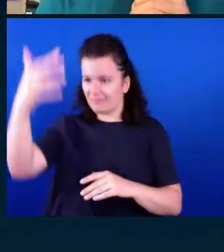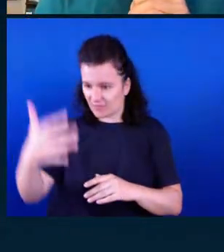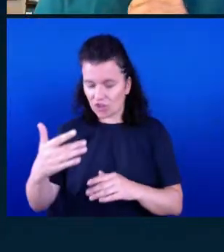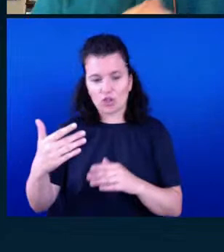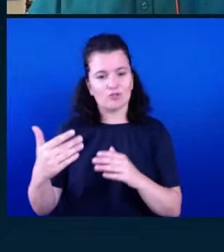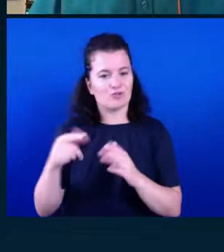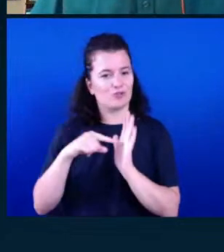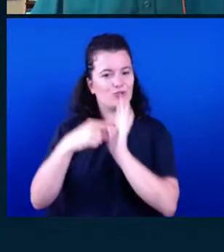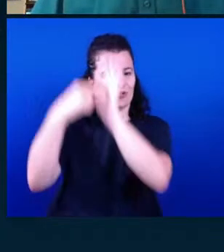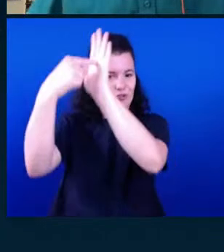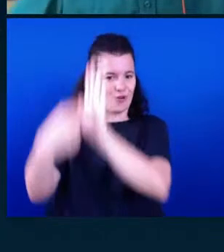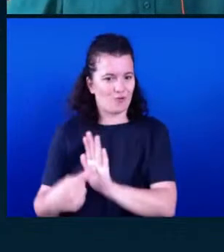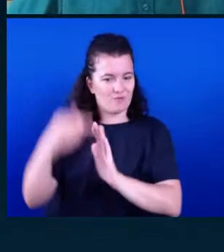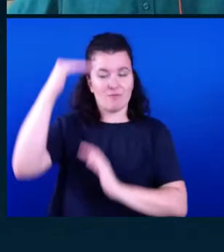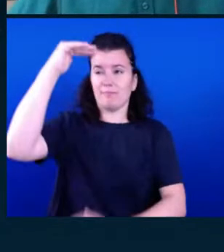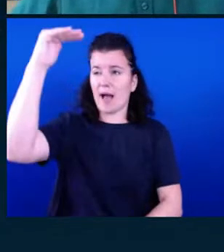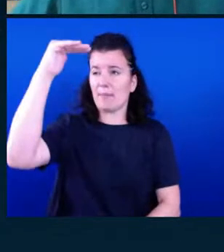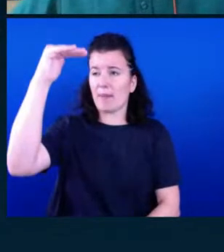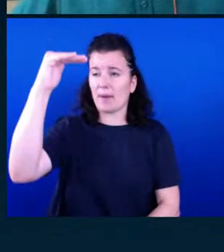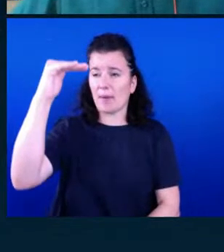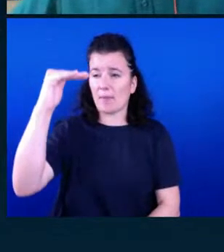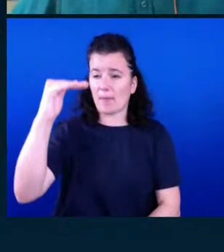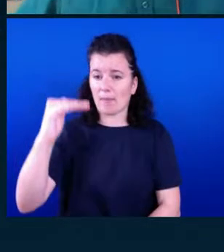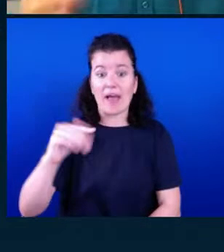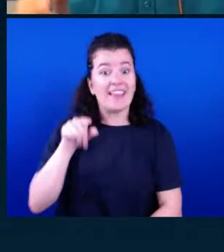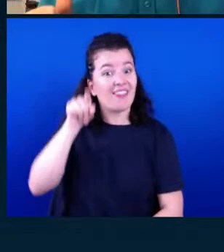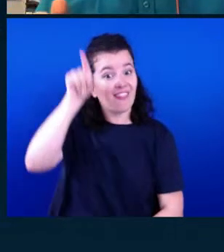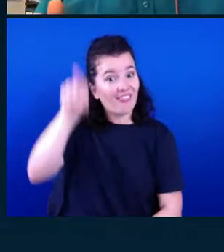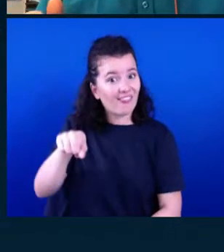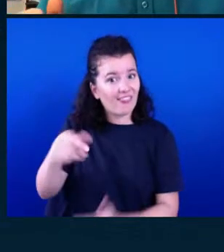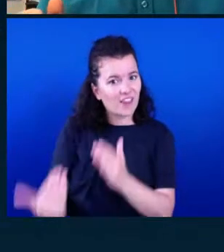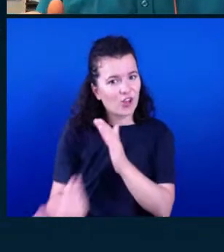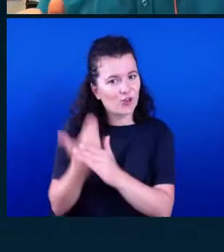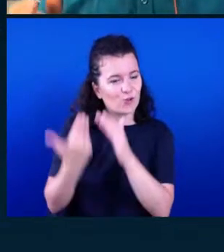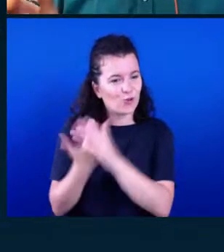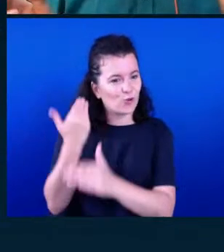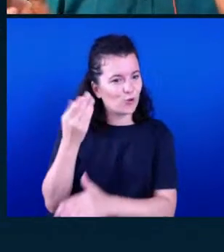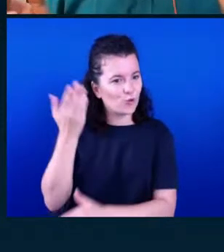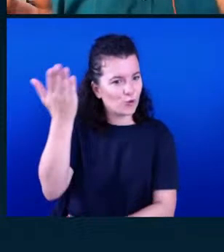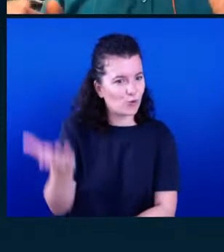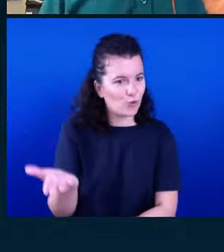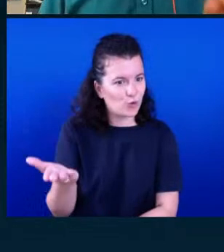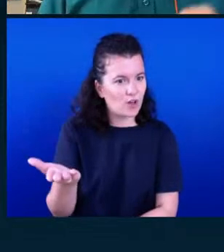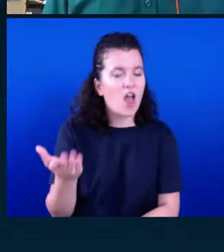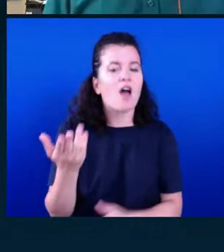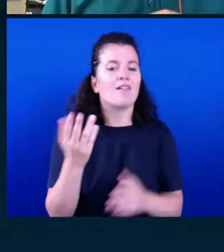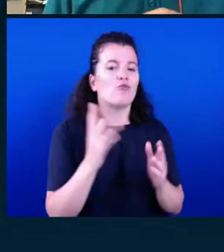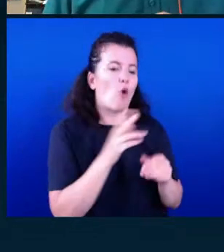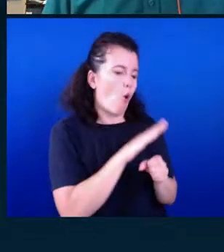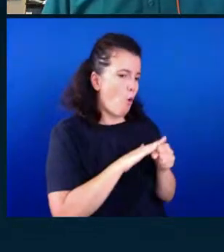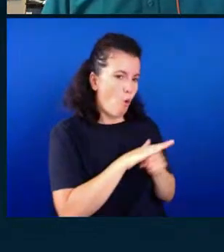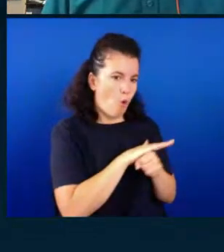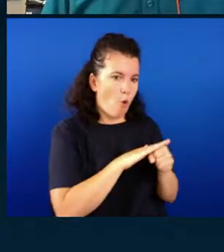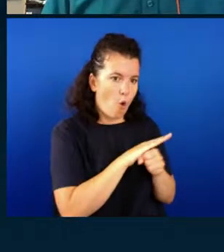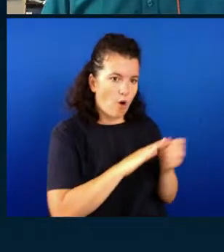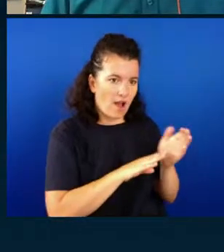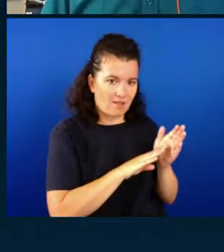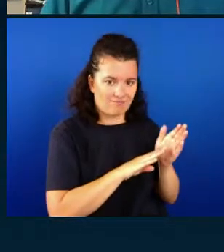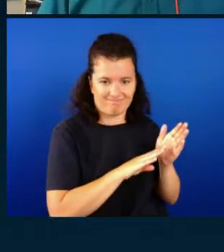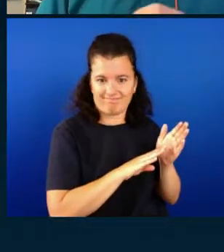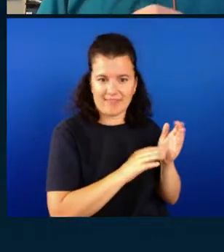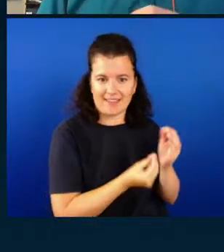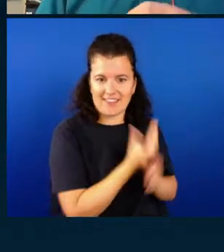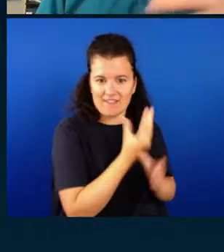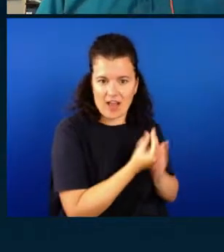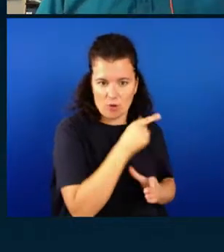feature, and so this is only supported right now for local development. It doesn't handle the deployment stuff,